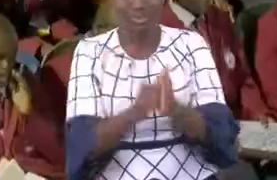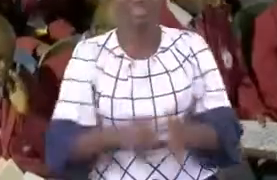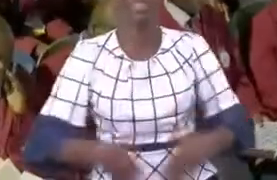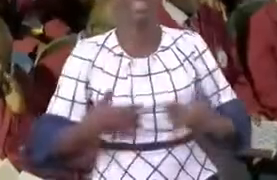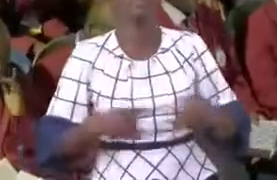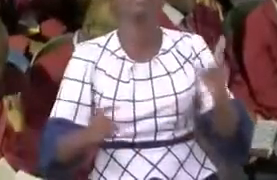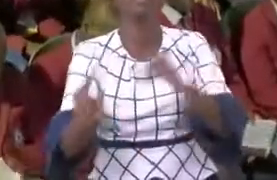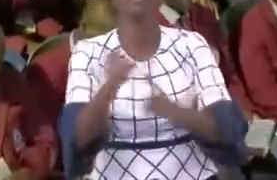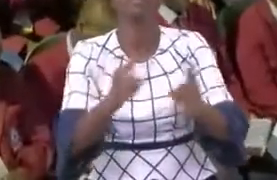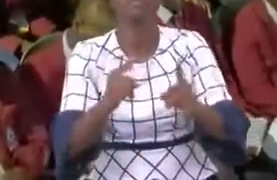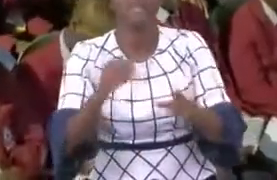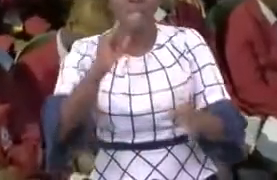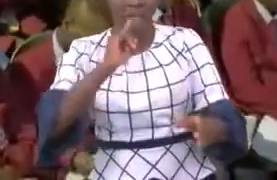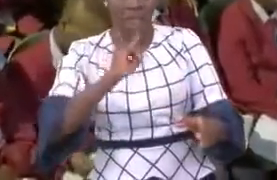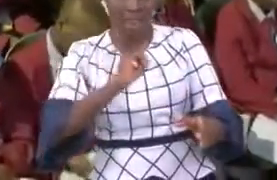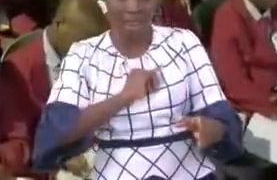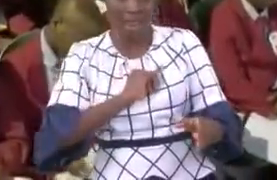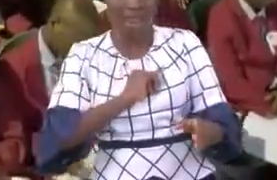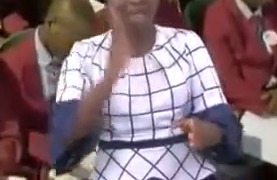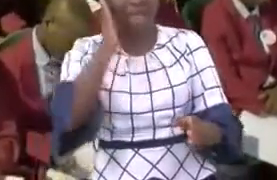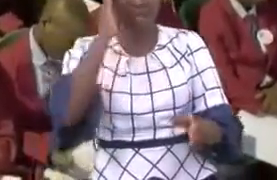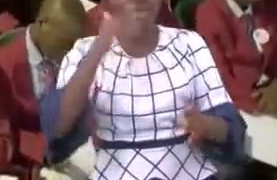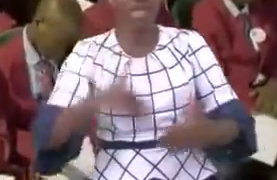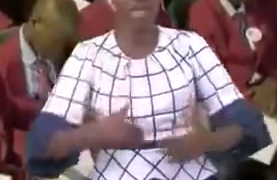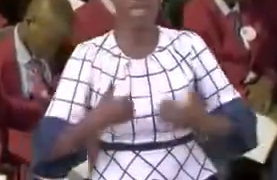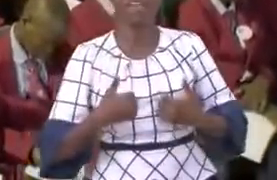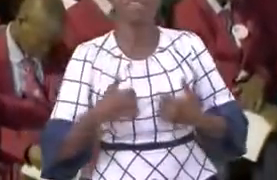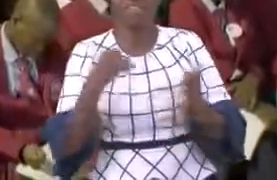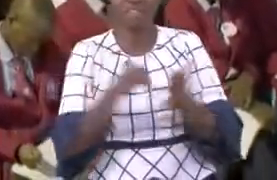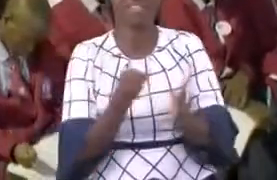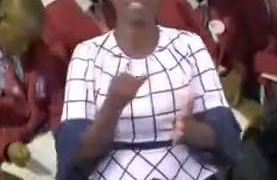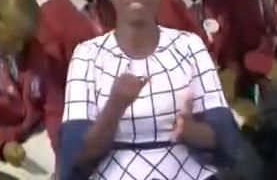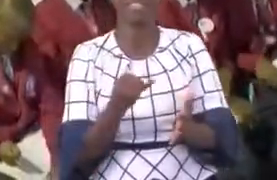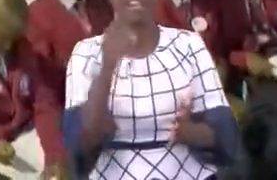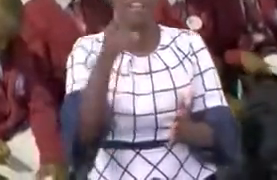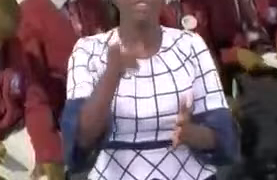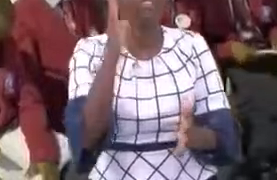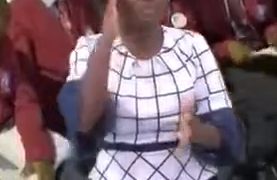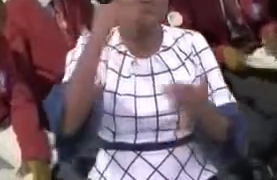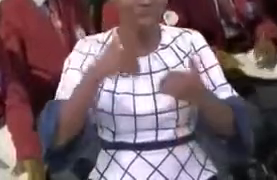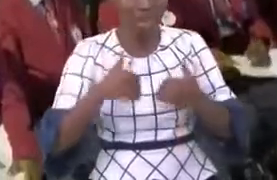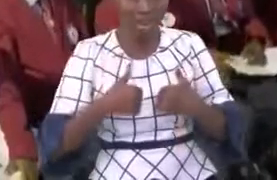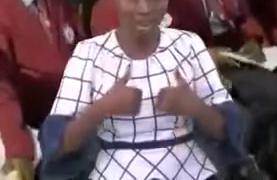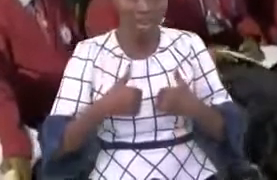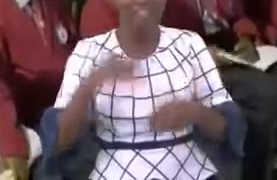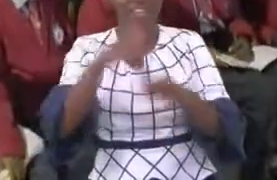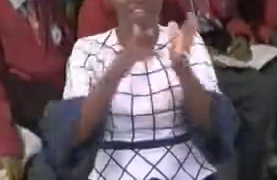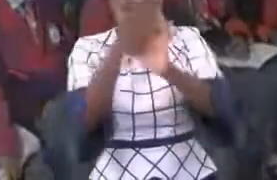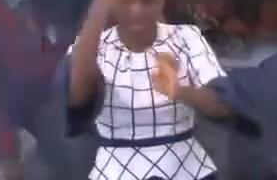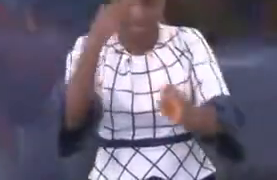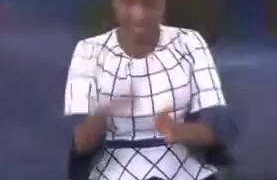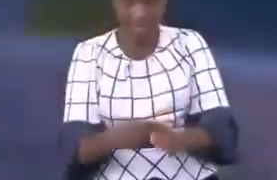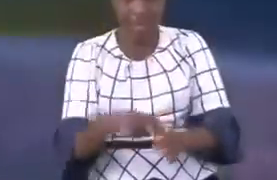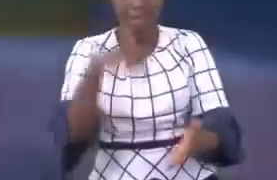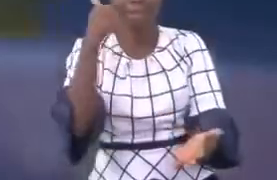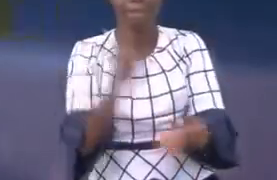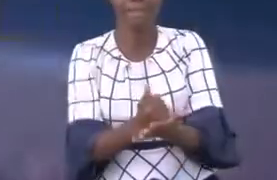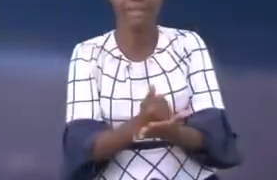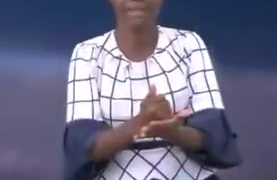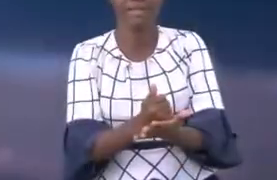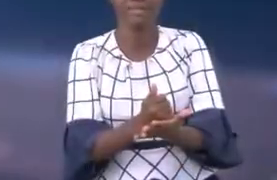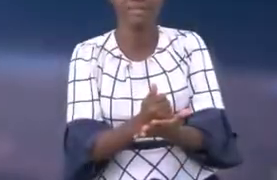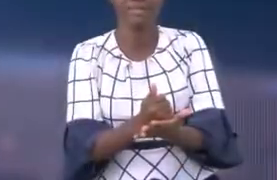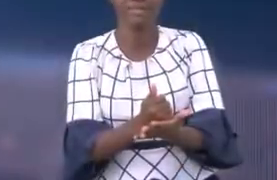have. You will have in Jesus' name. How do I have that? How do you have